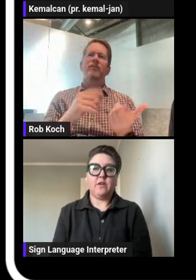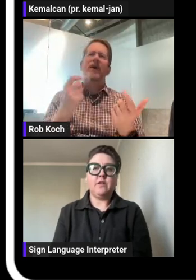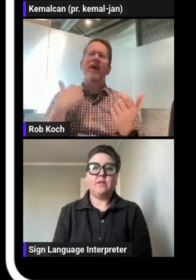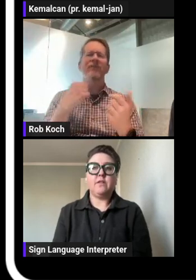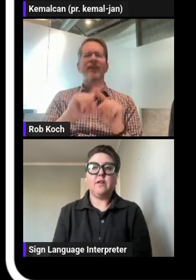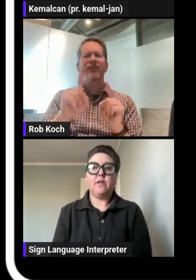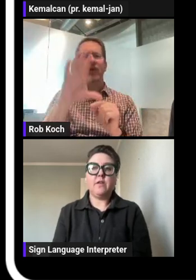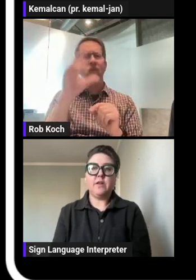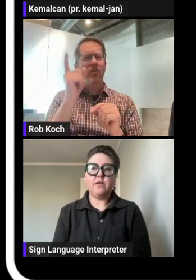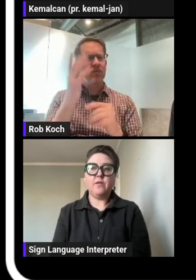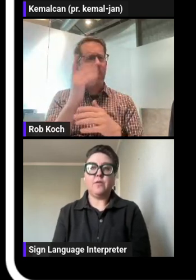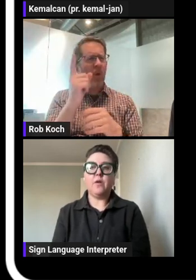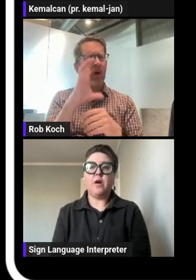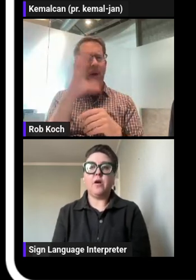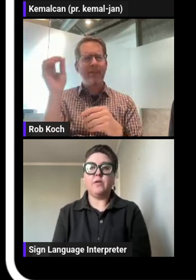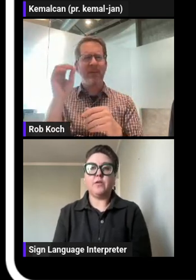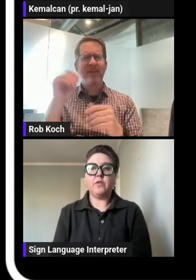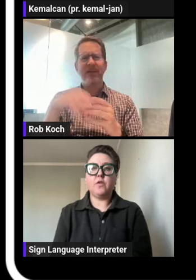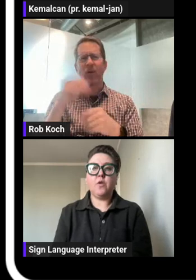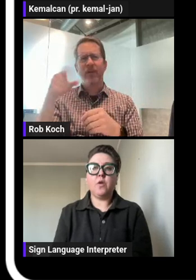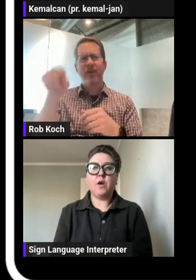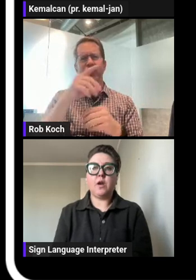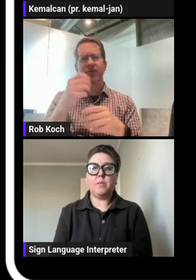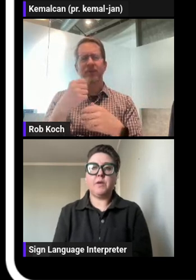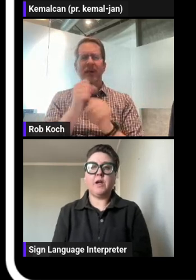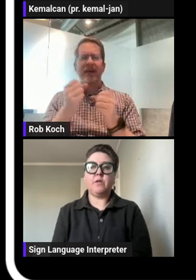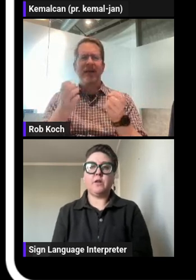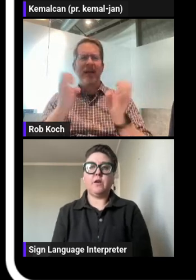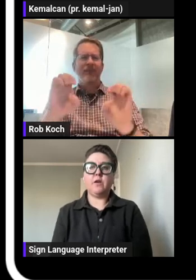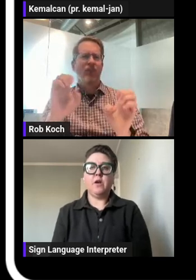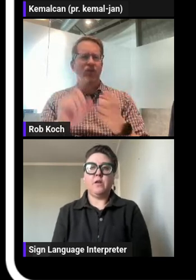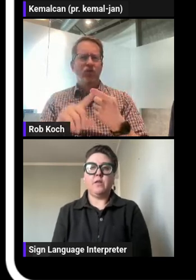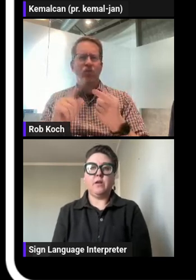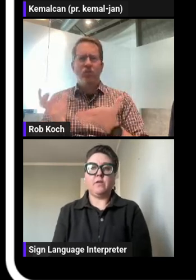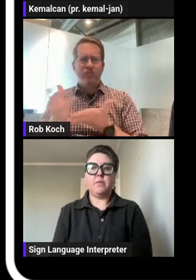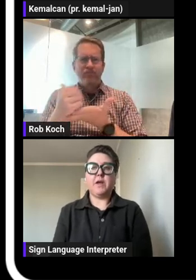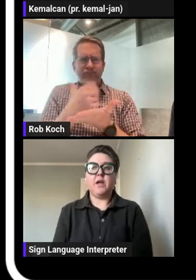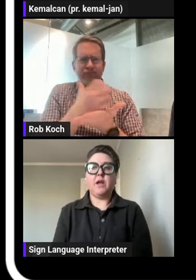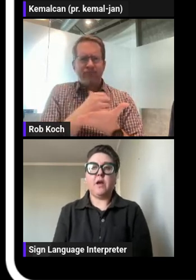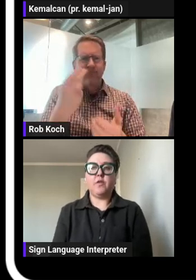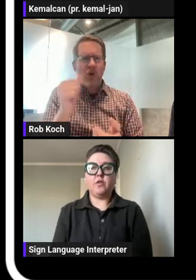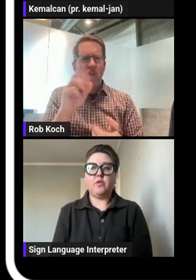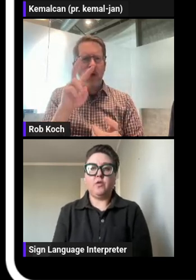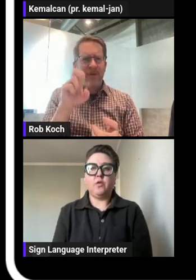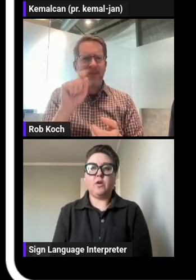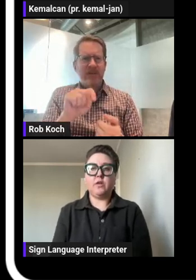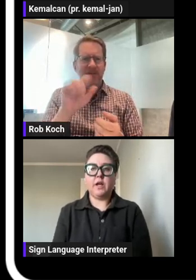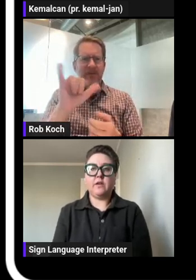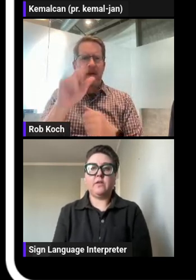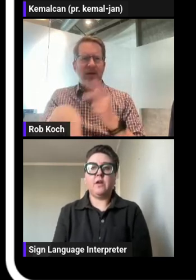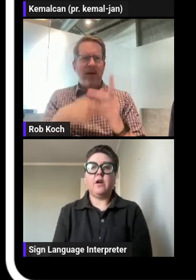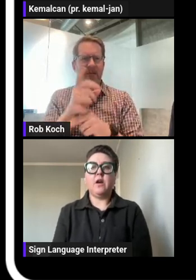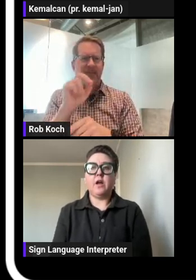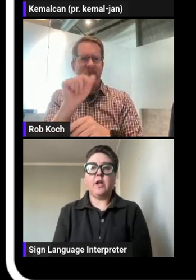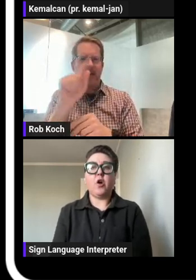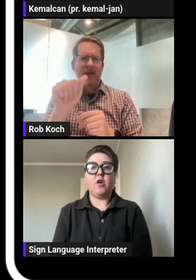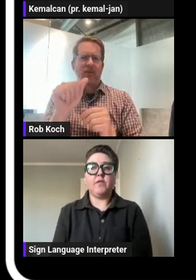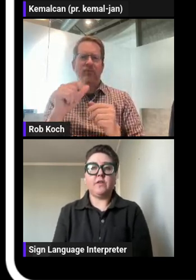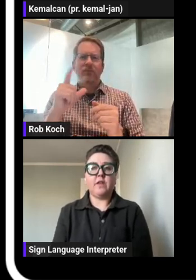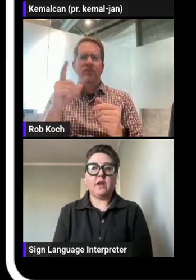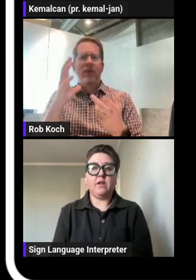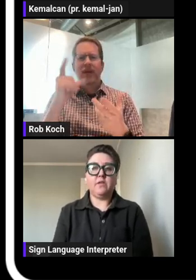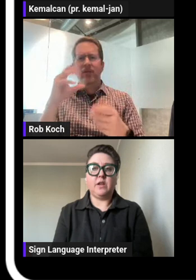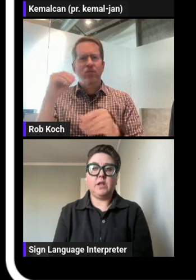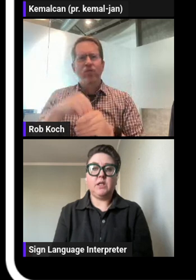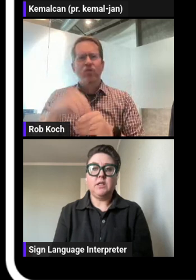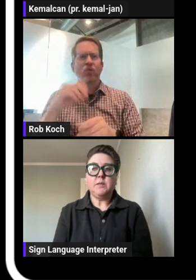ASL dictionaries that are out there, there's also a company out there that's making an effort to collect and